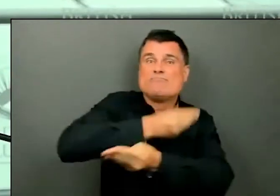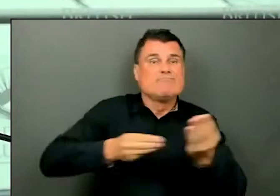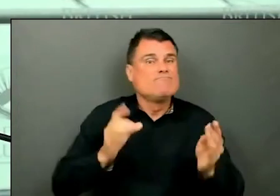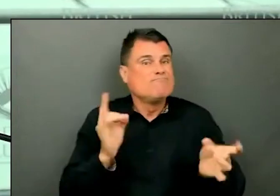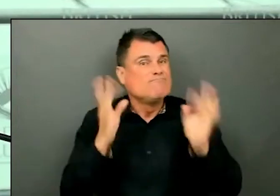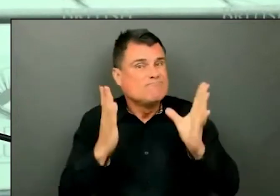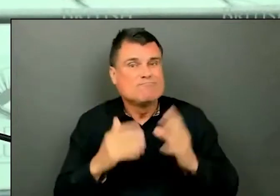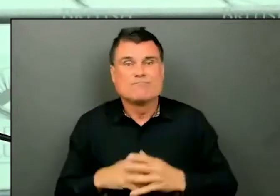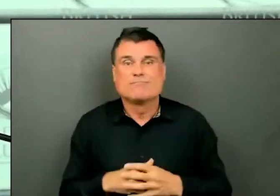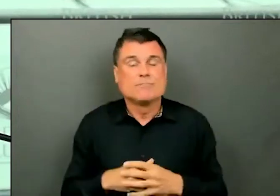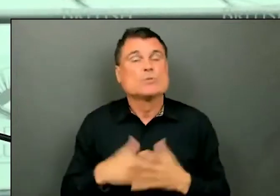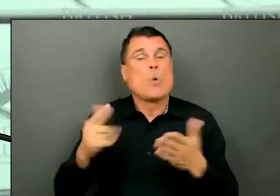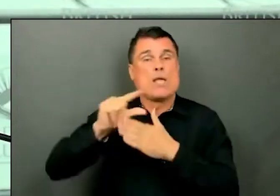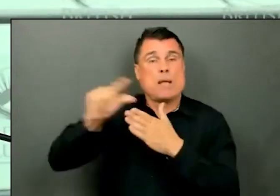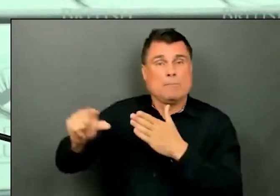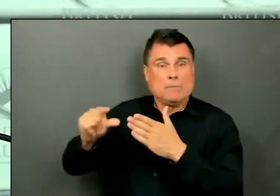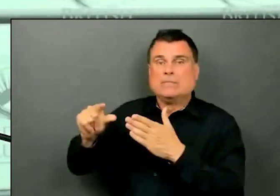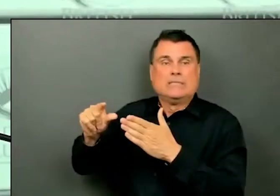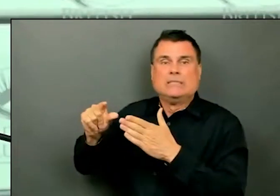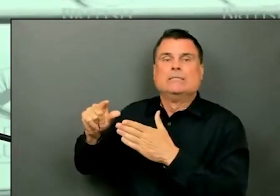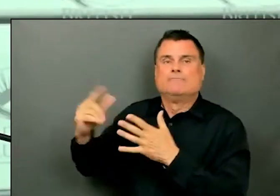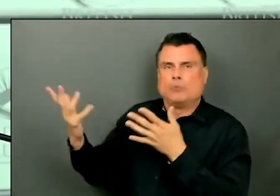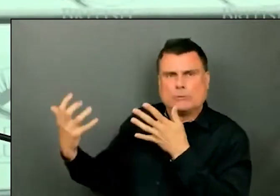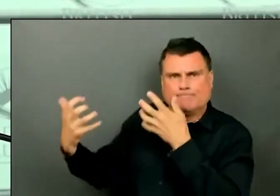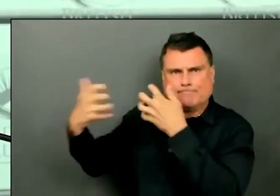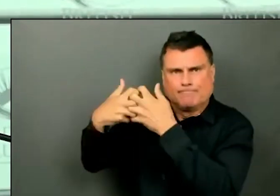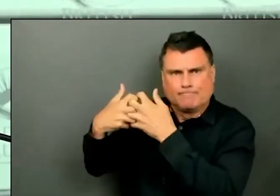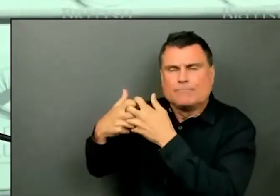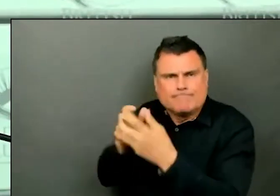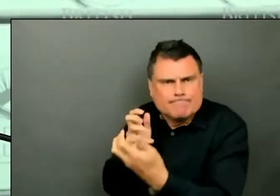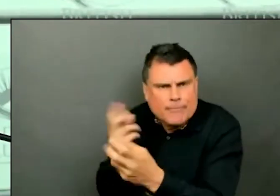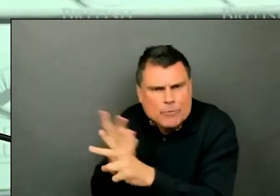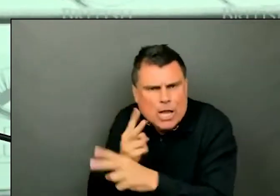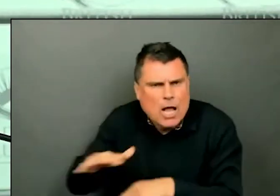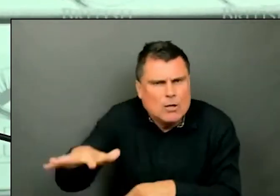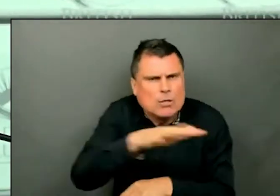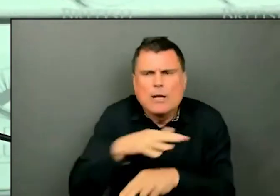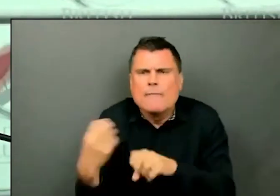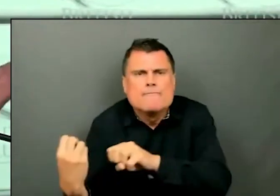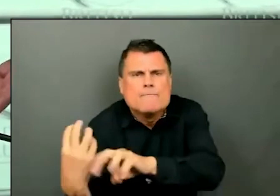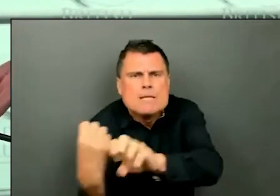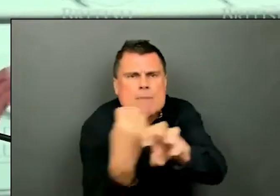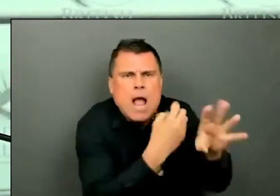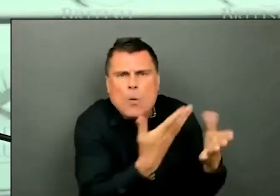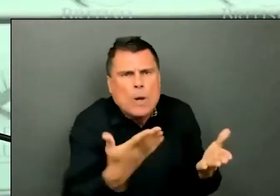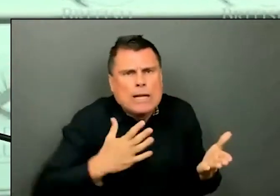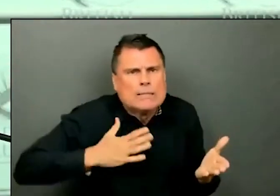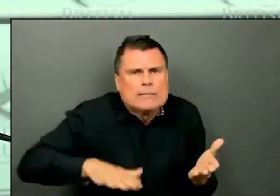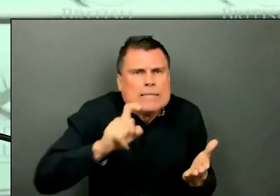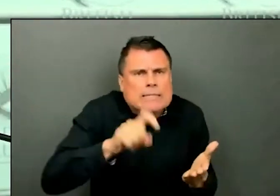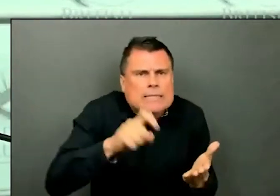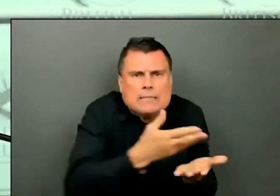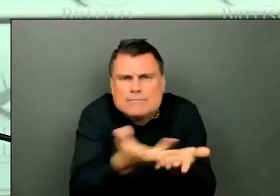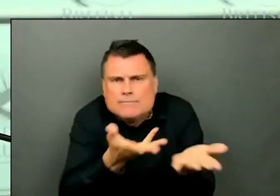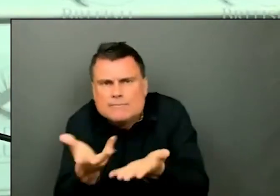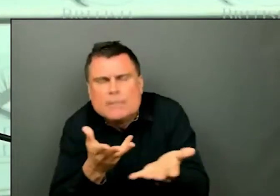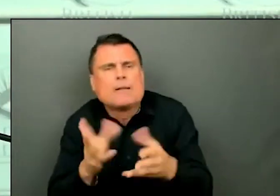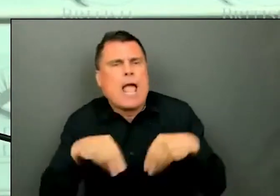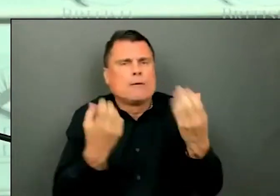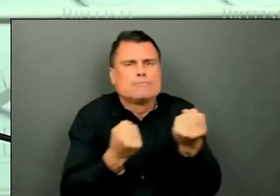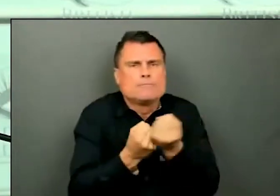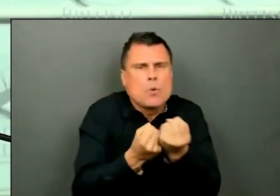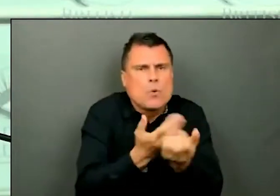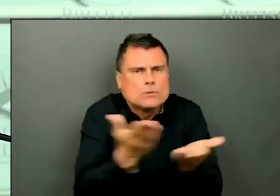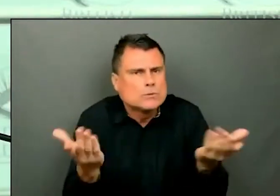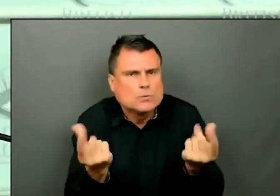has worked with tourism leaders to listen to their feedback and provide additional supports. Major anchor attractions and tour bus